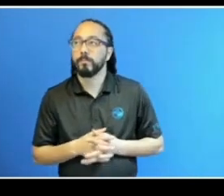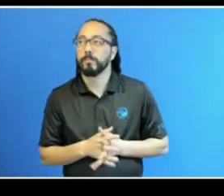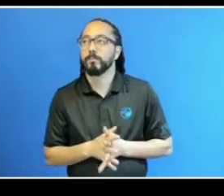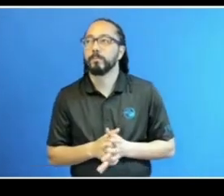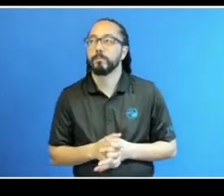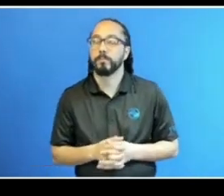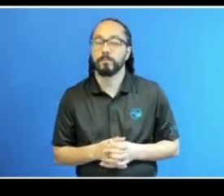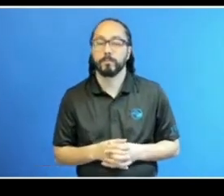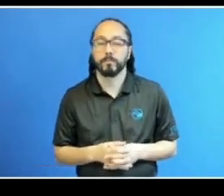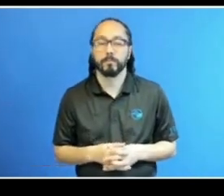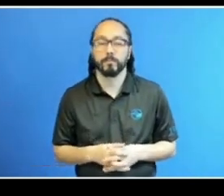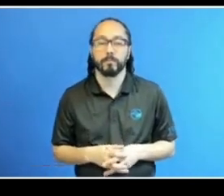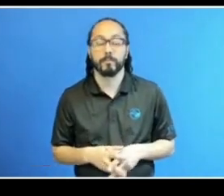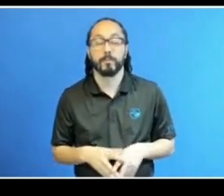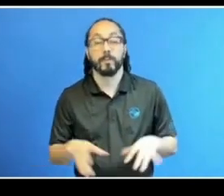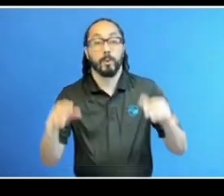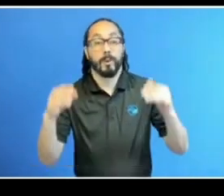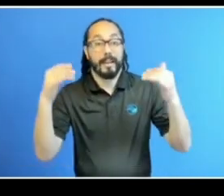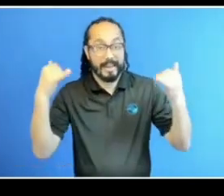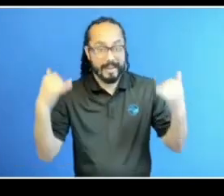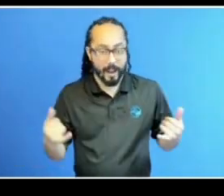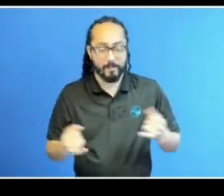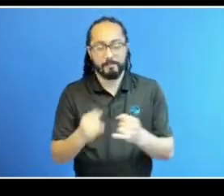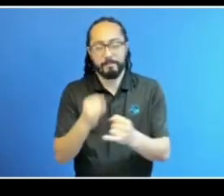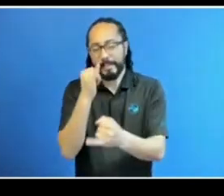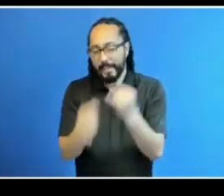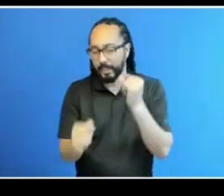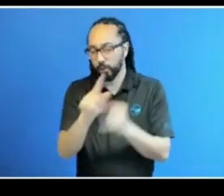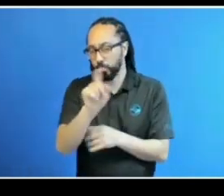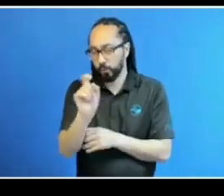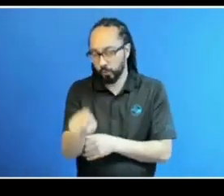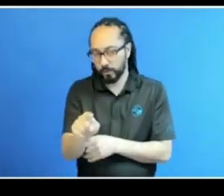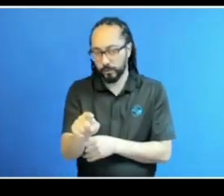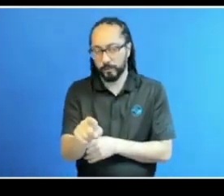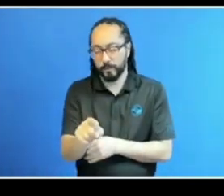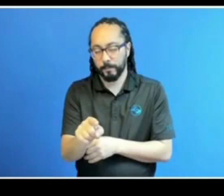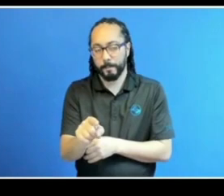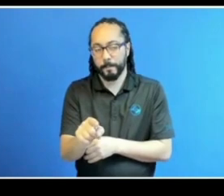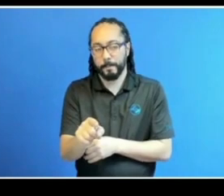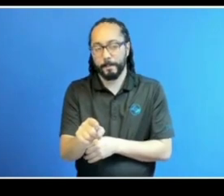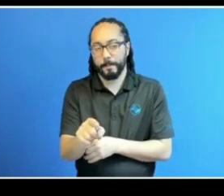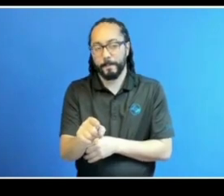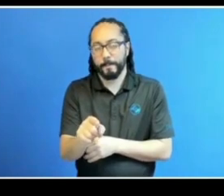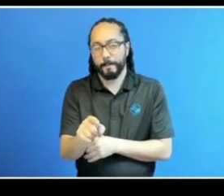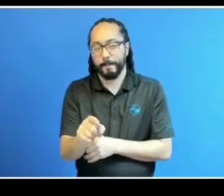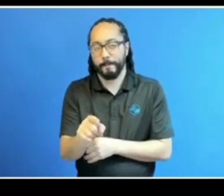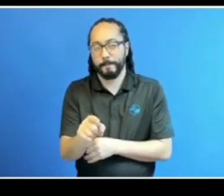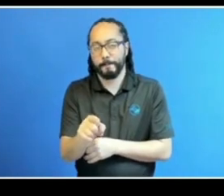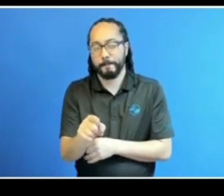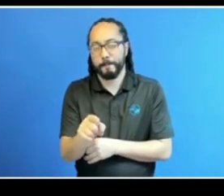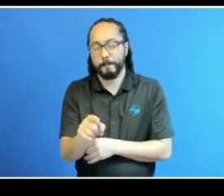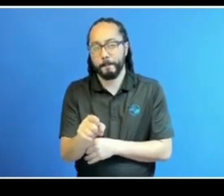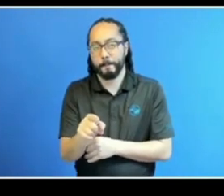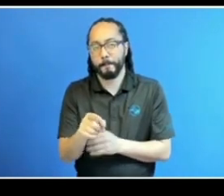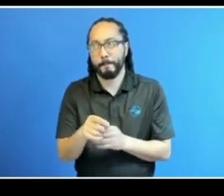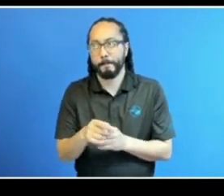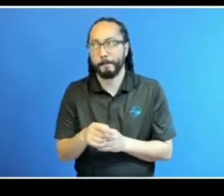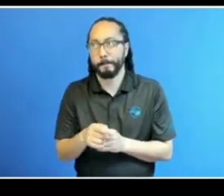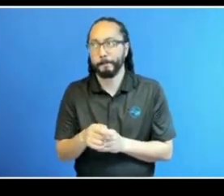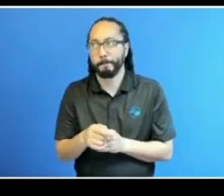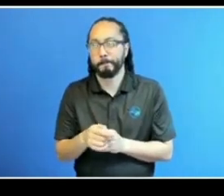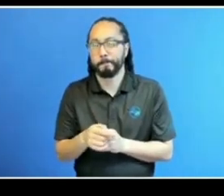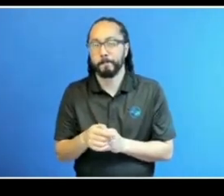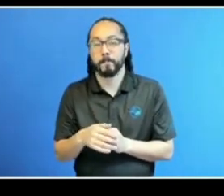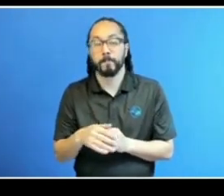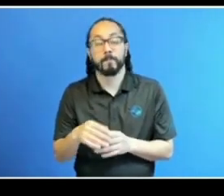each panelist one final question, and when you answer the question, I'm going to get you to tell the audience